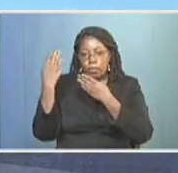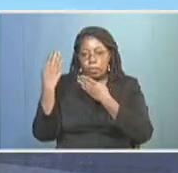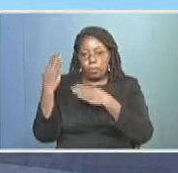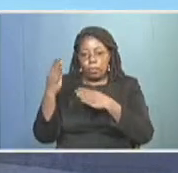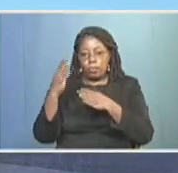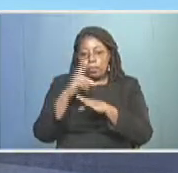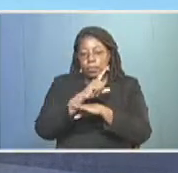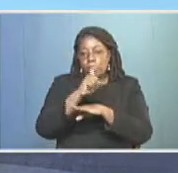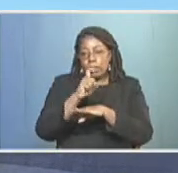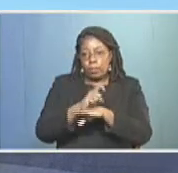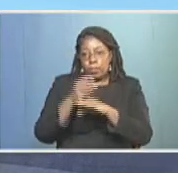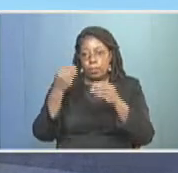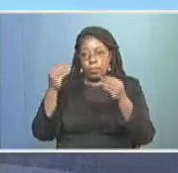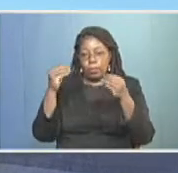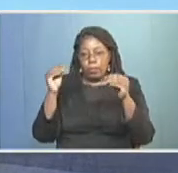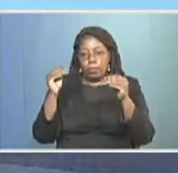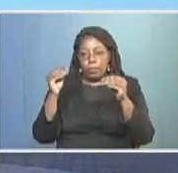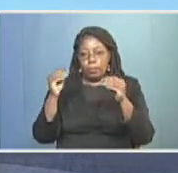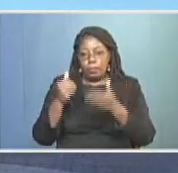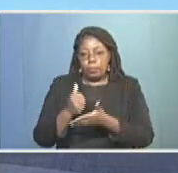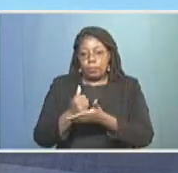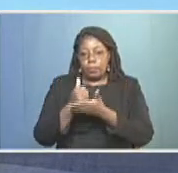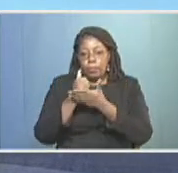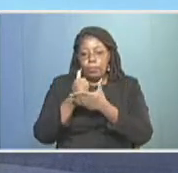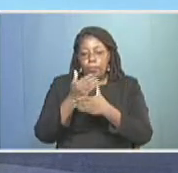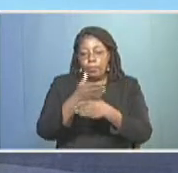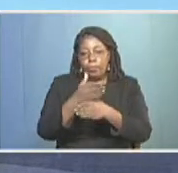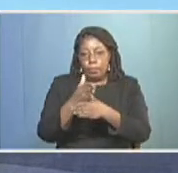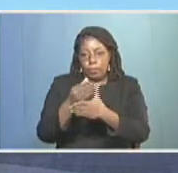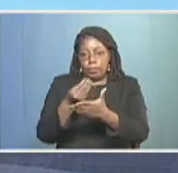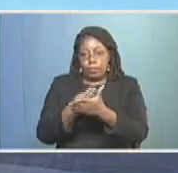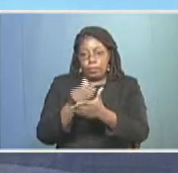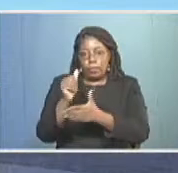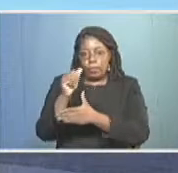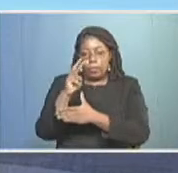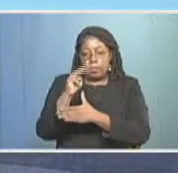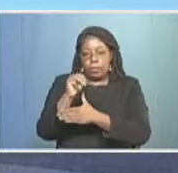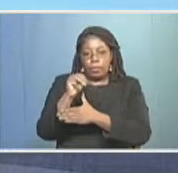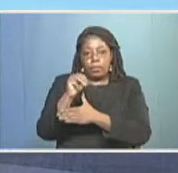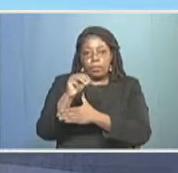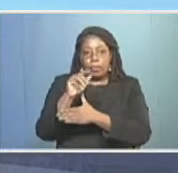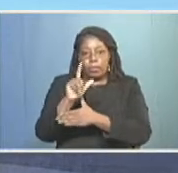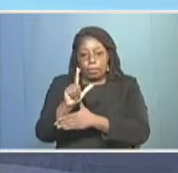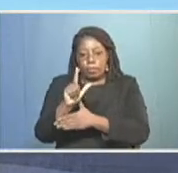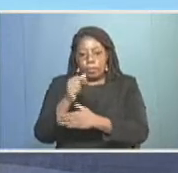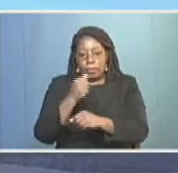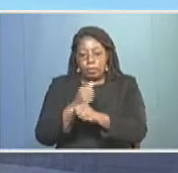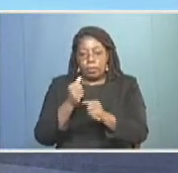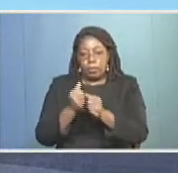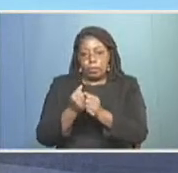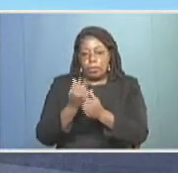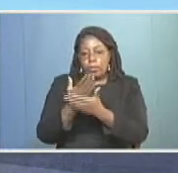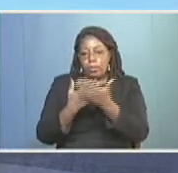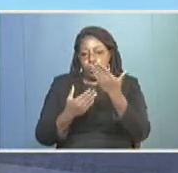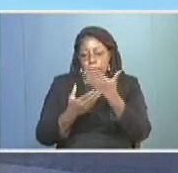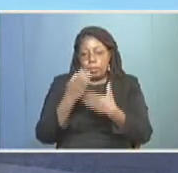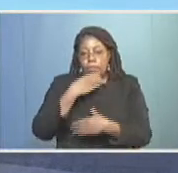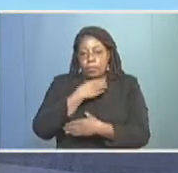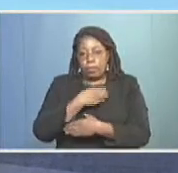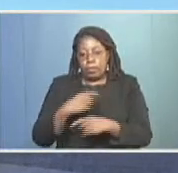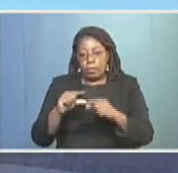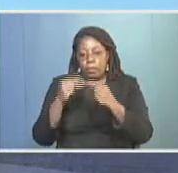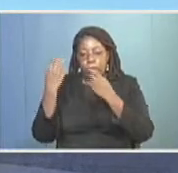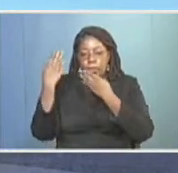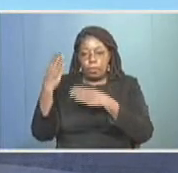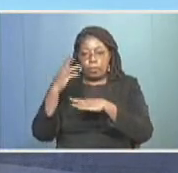or Exuma markets. To help distribute the funds, AML has teamed up with the Bahamas Feeding Network, Hands for Hunger, the Grand Bahama